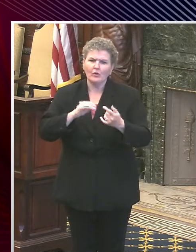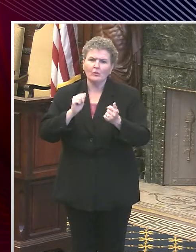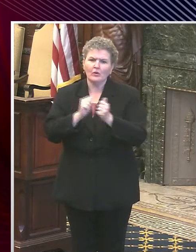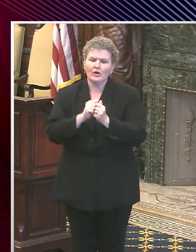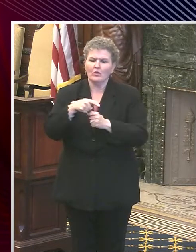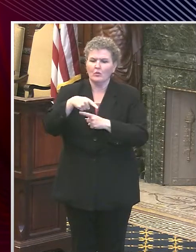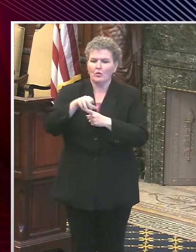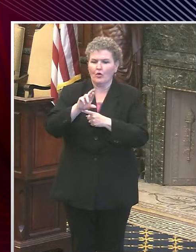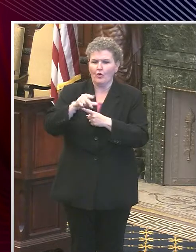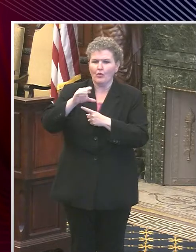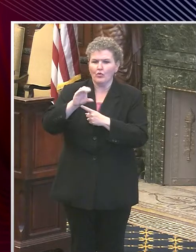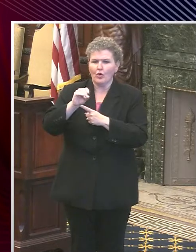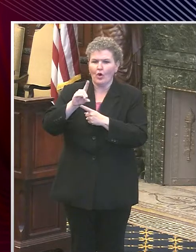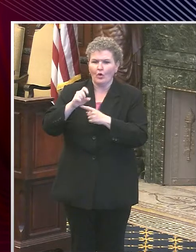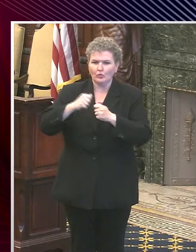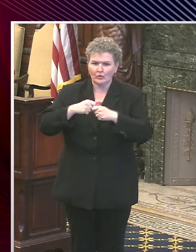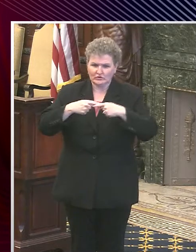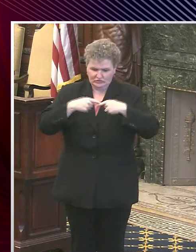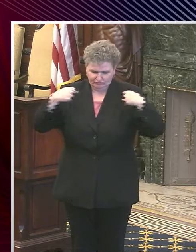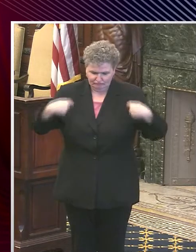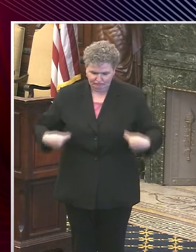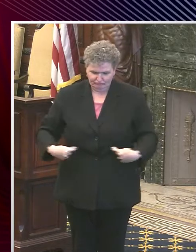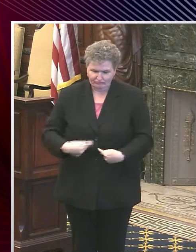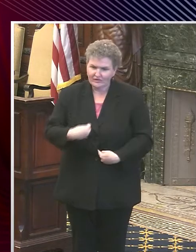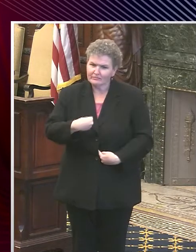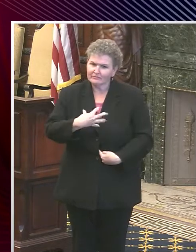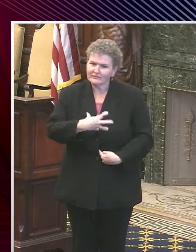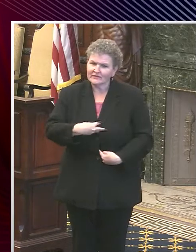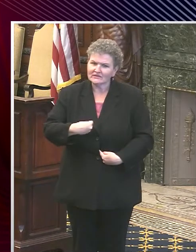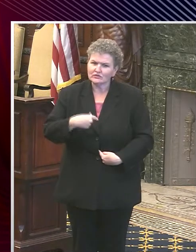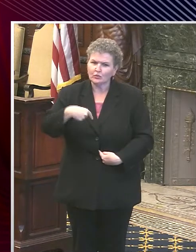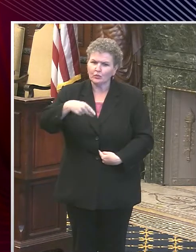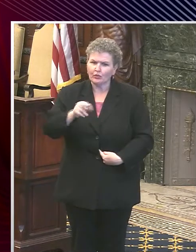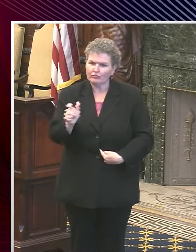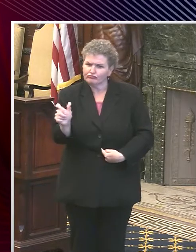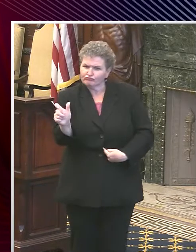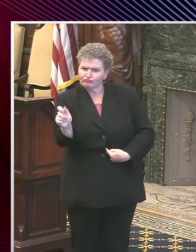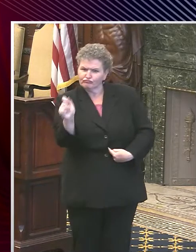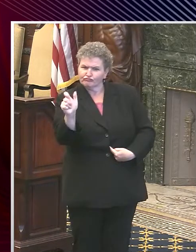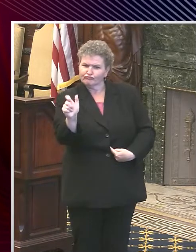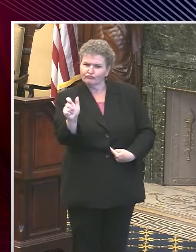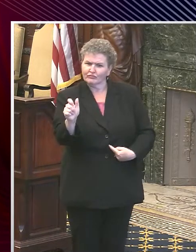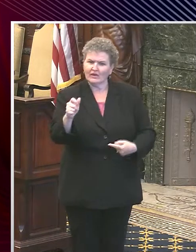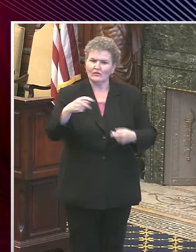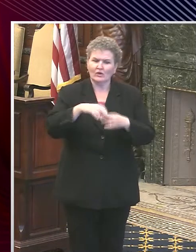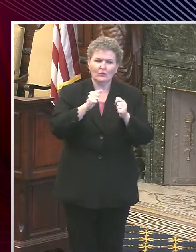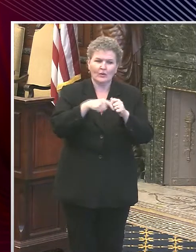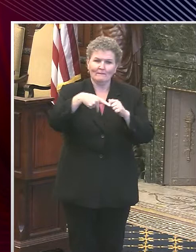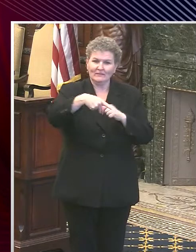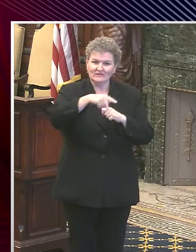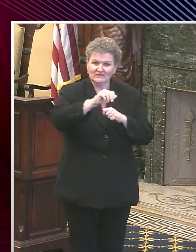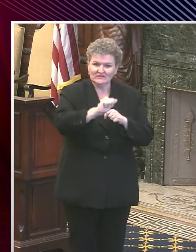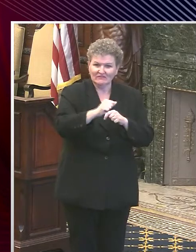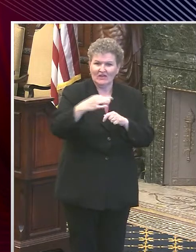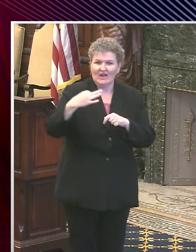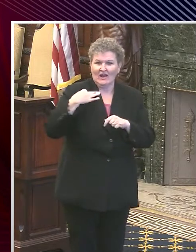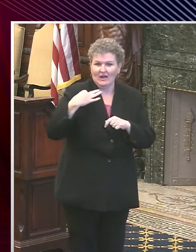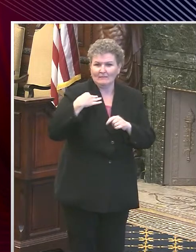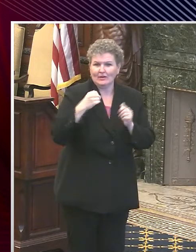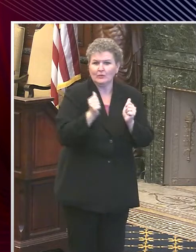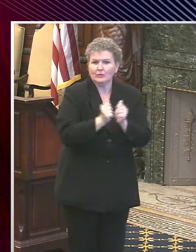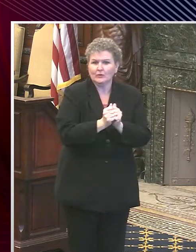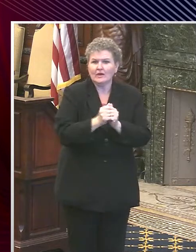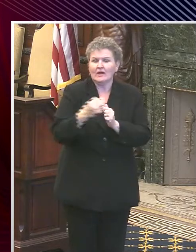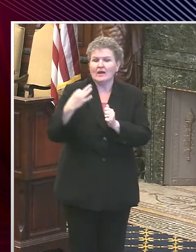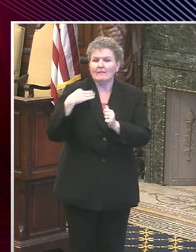branded T-shirts that will not only take users to Pennsylvania's voter registration application, but also the application for a mail-in